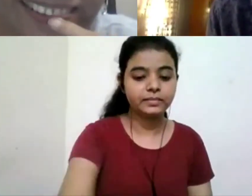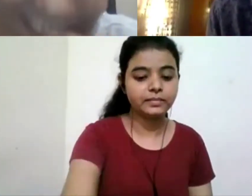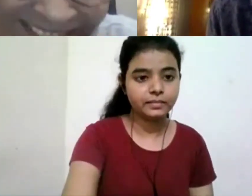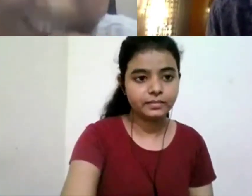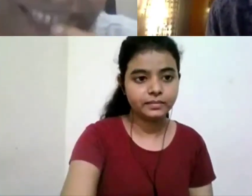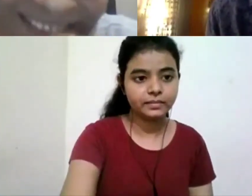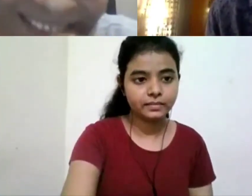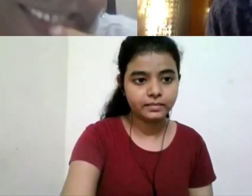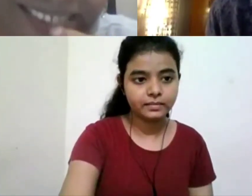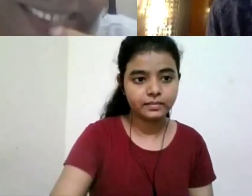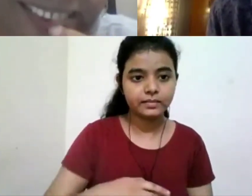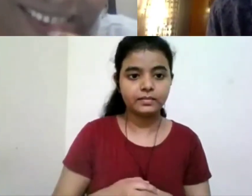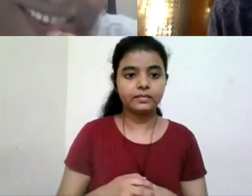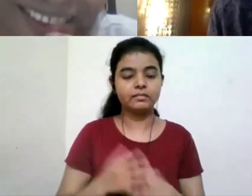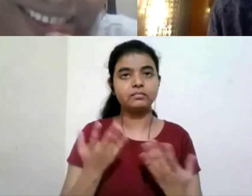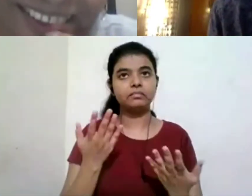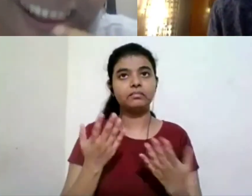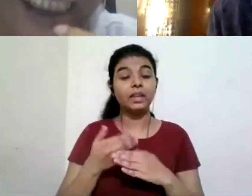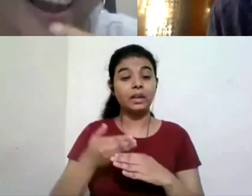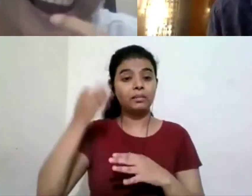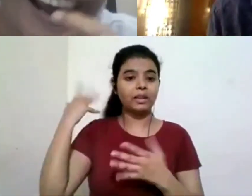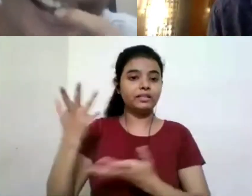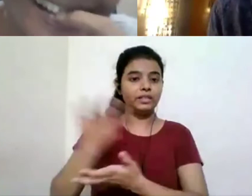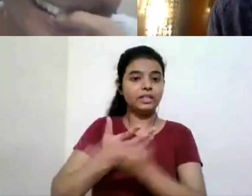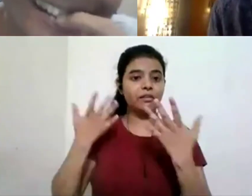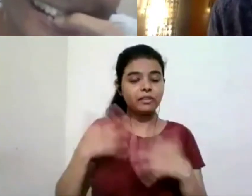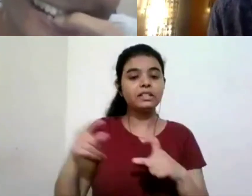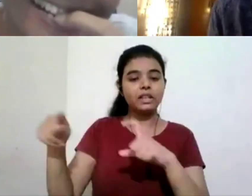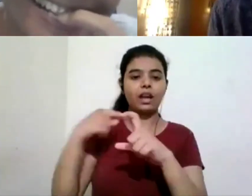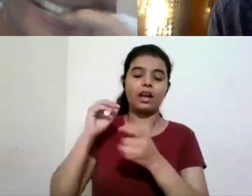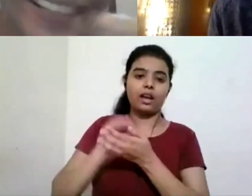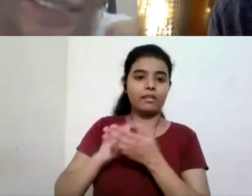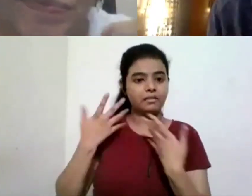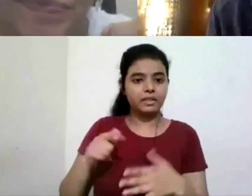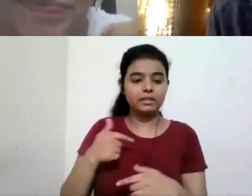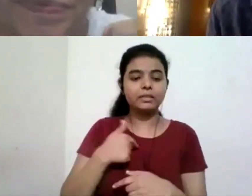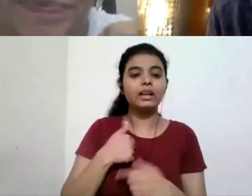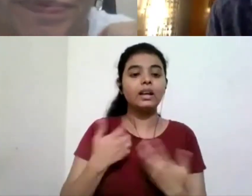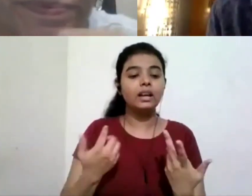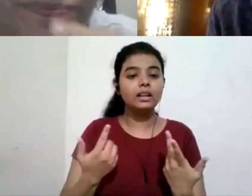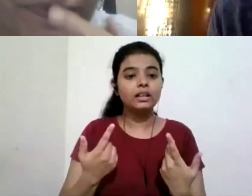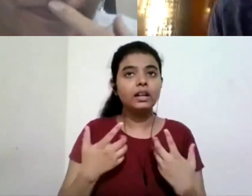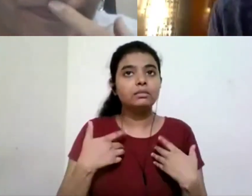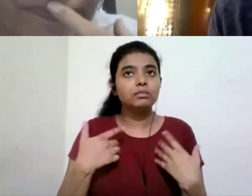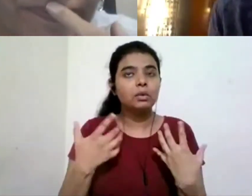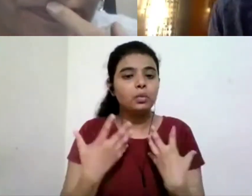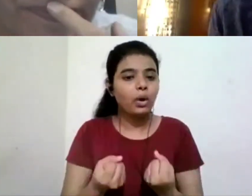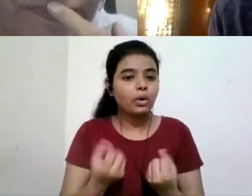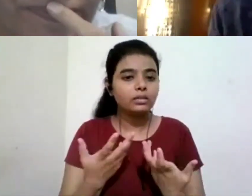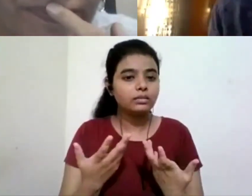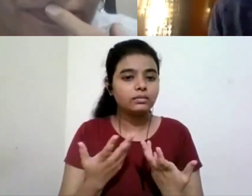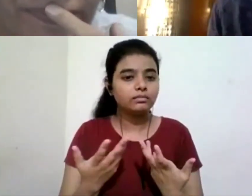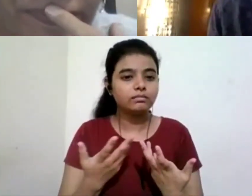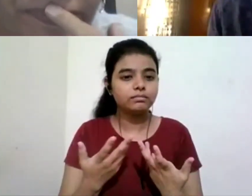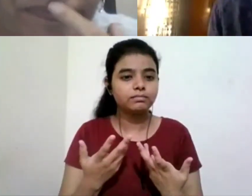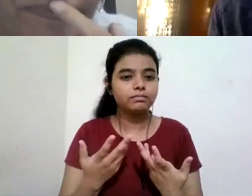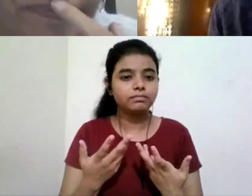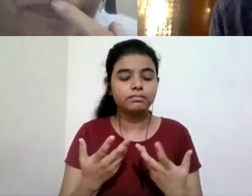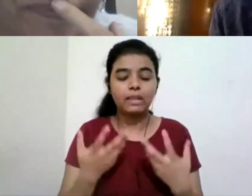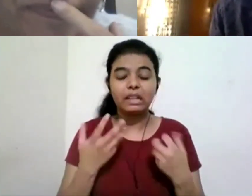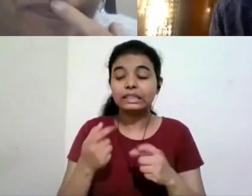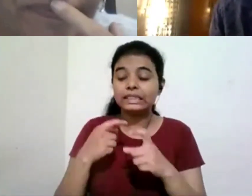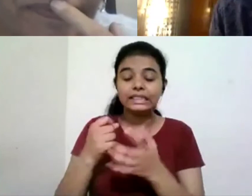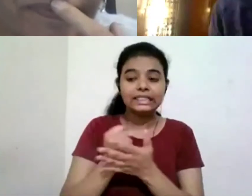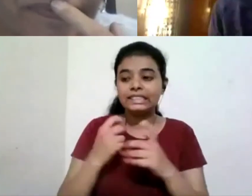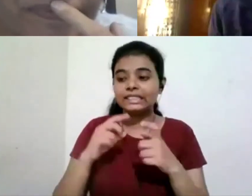last panel discussion that you were mentioning about. And I tried twice to reply you, but I